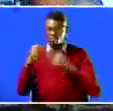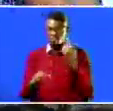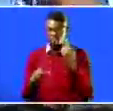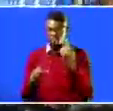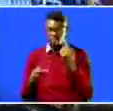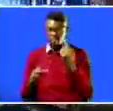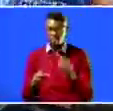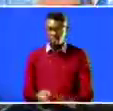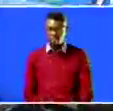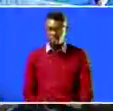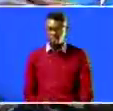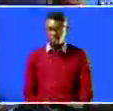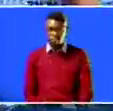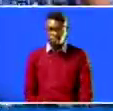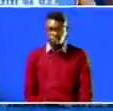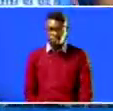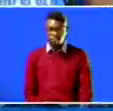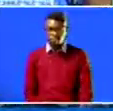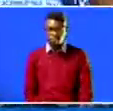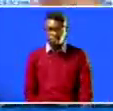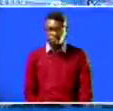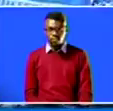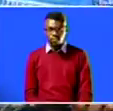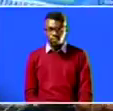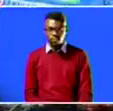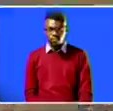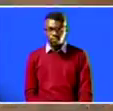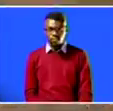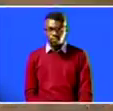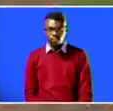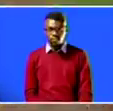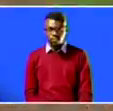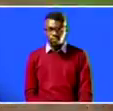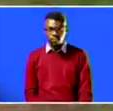Monica ni rafiki yangu sana, huwa tunafanya mazoezi na yeye.